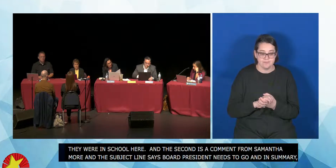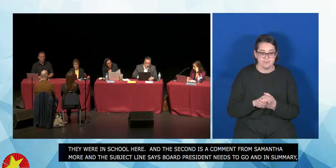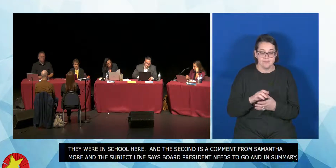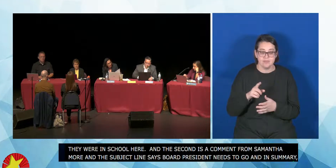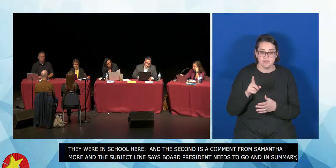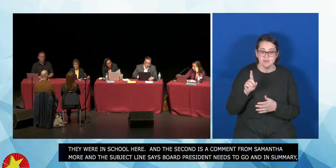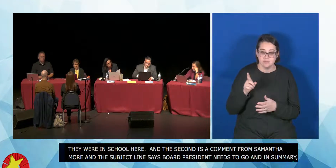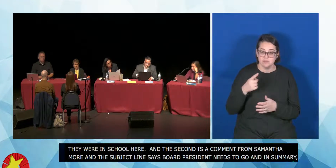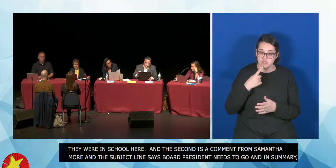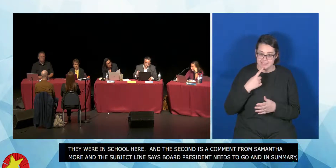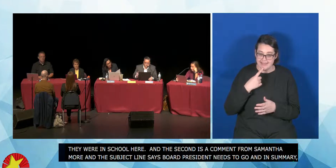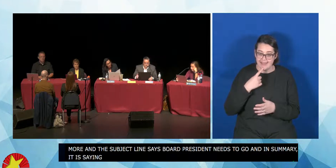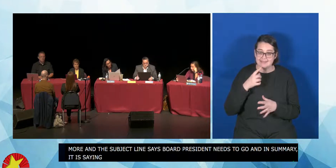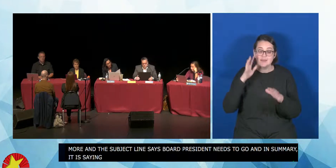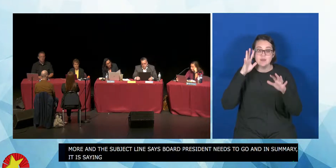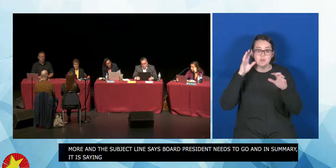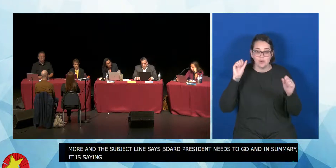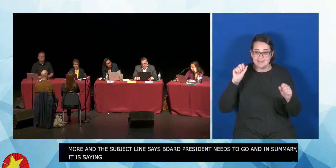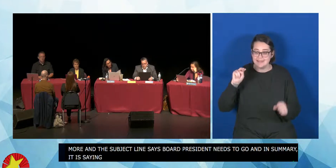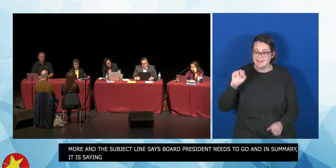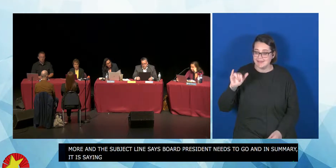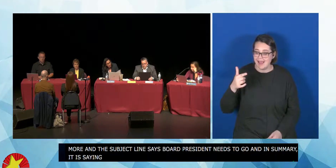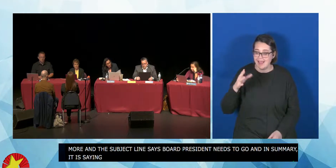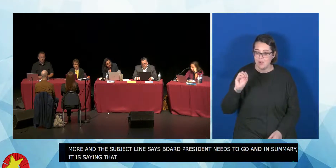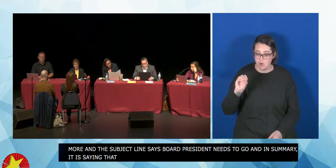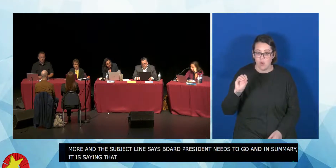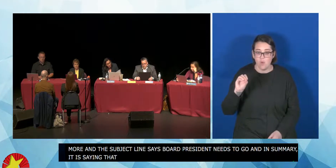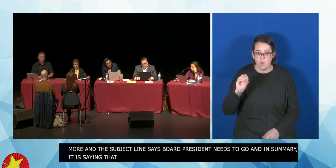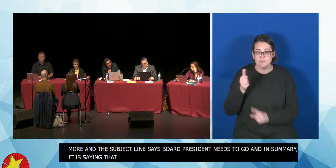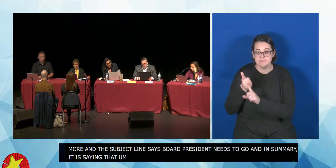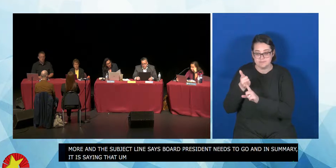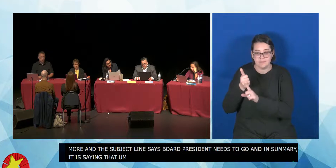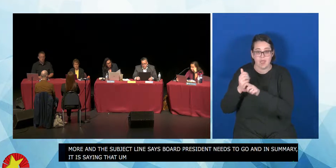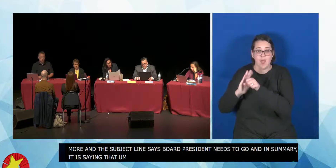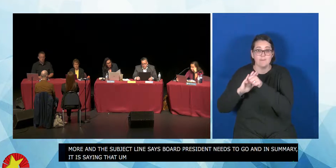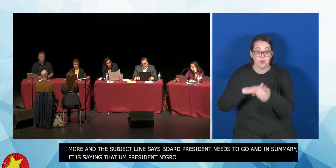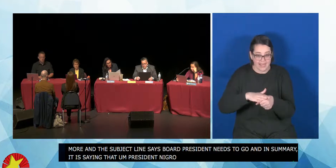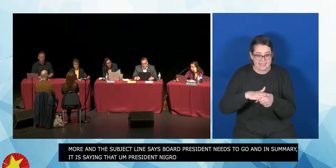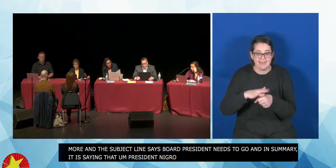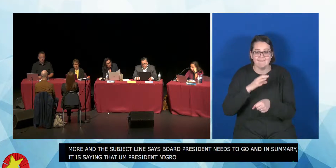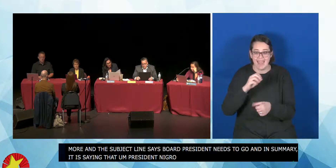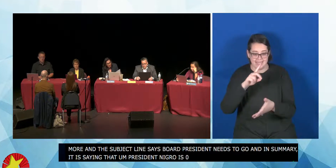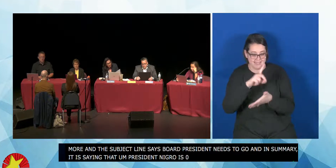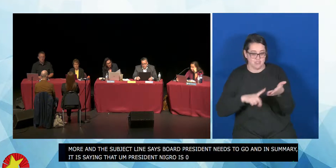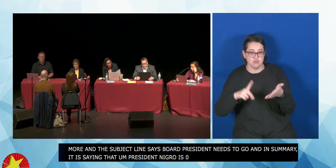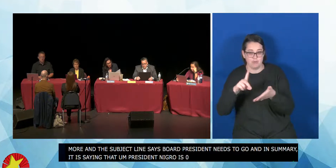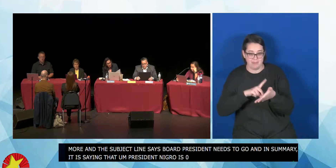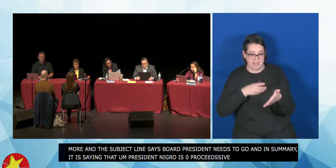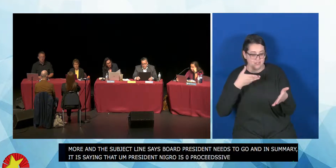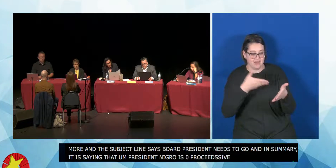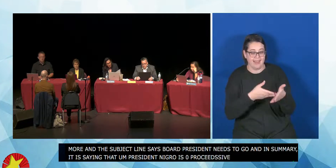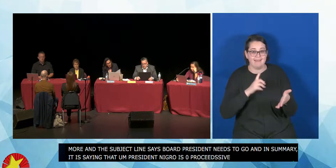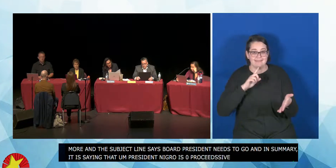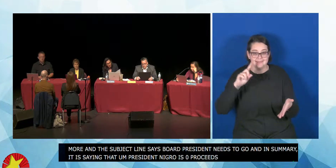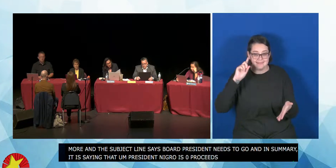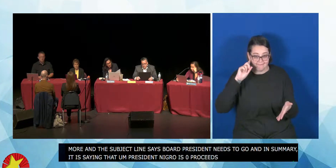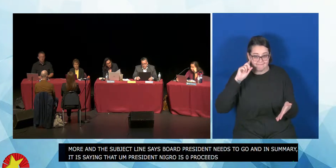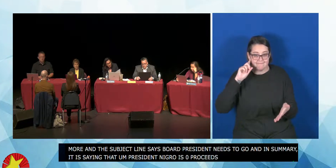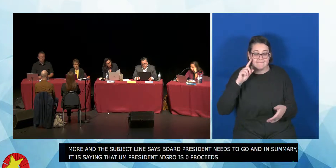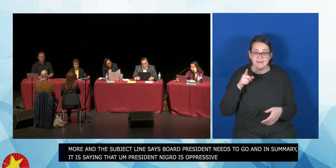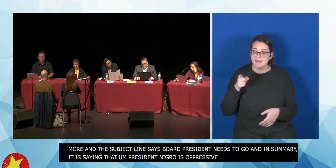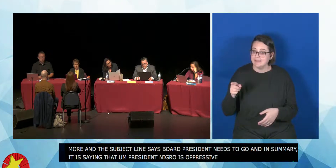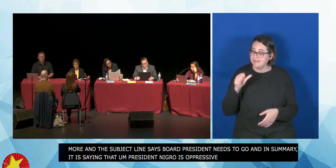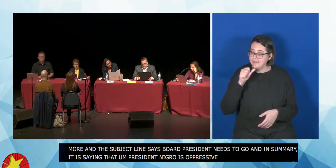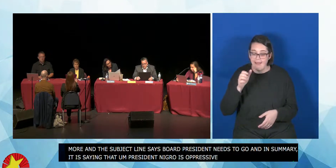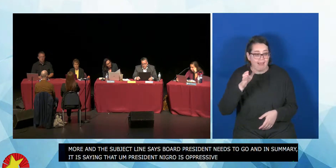saying that President Nigro is oppressive and has discriminated against the deaf. He did not listen